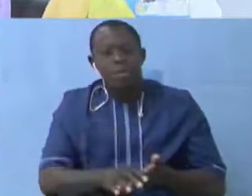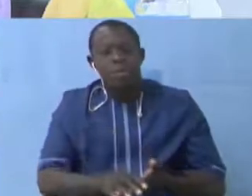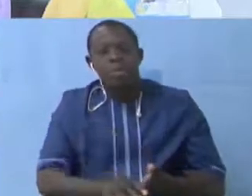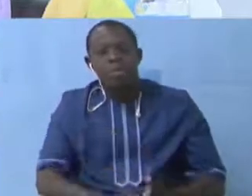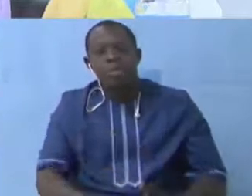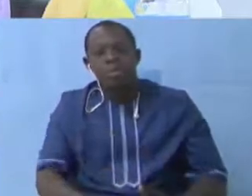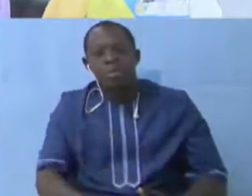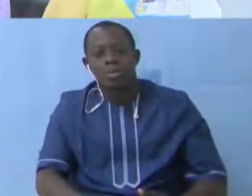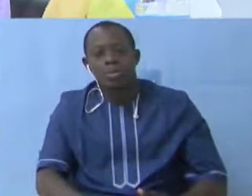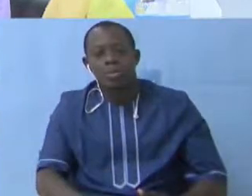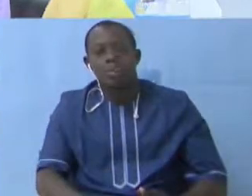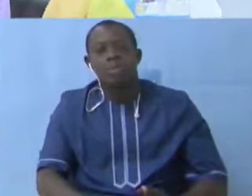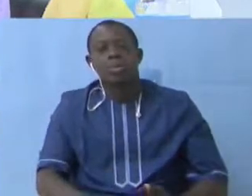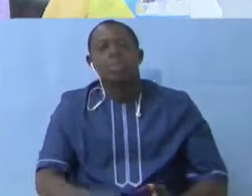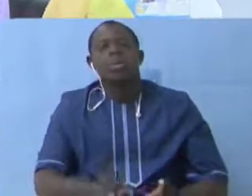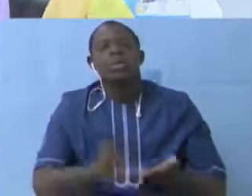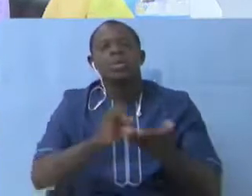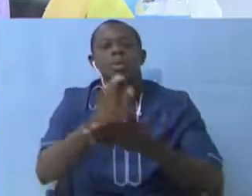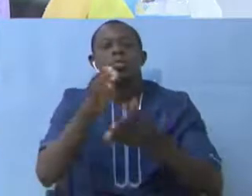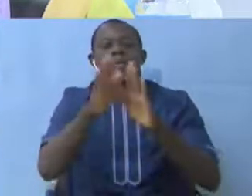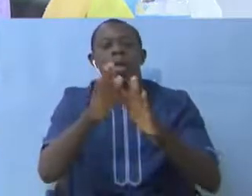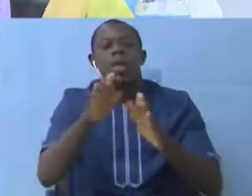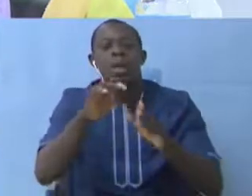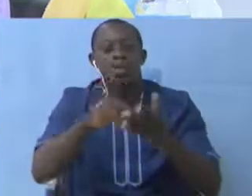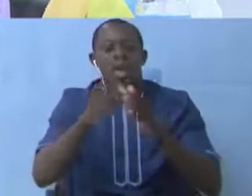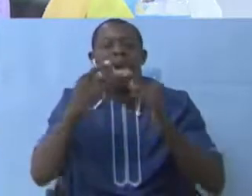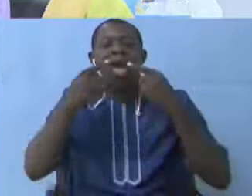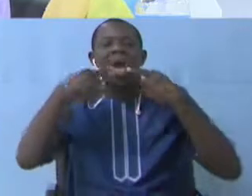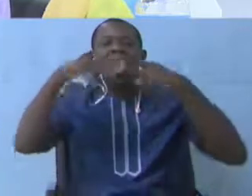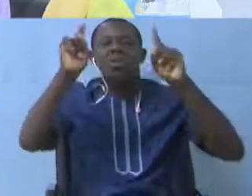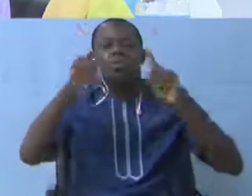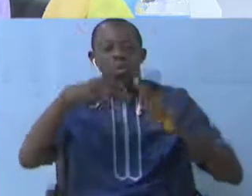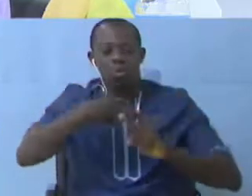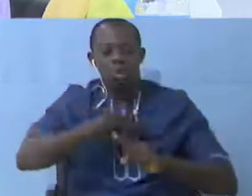wanted kind of announcement all over